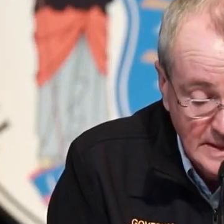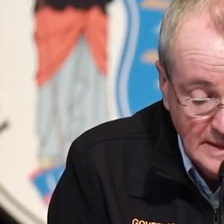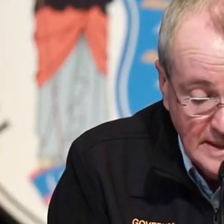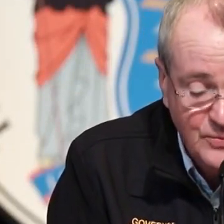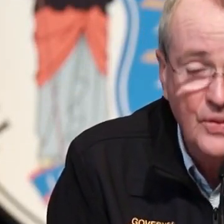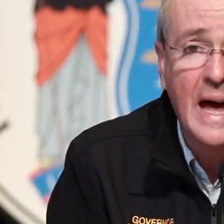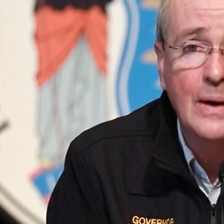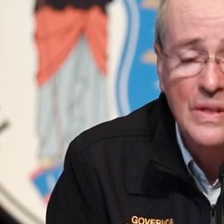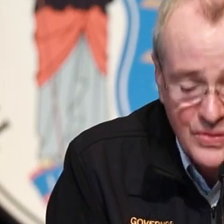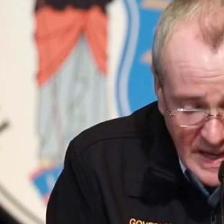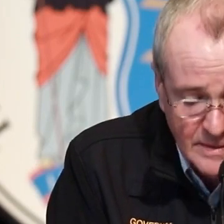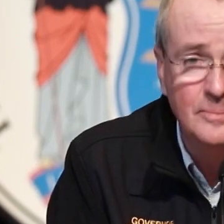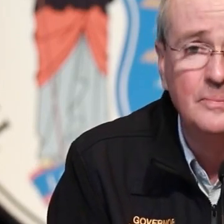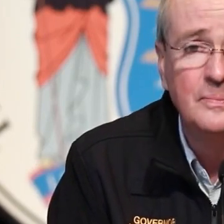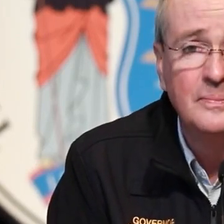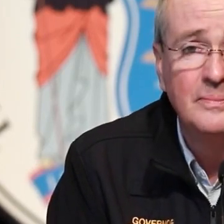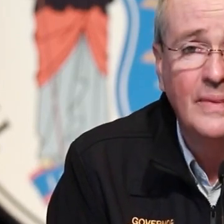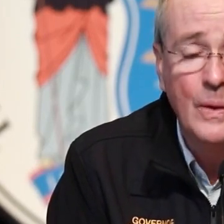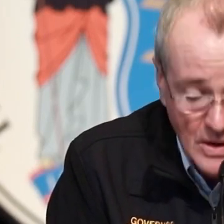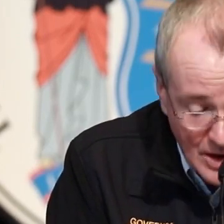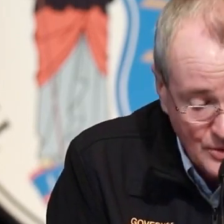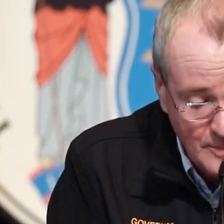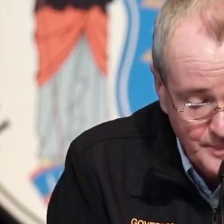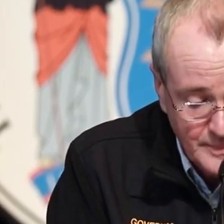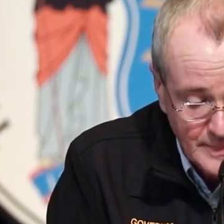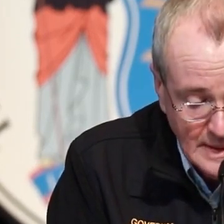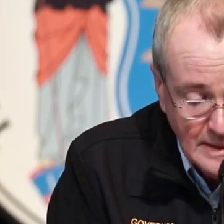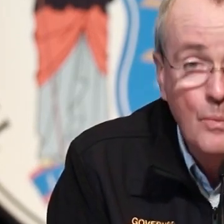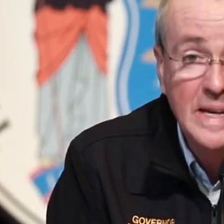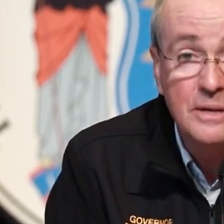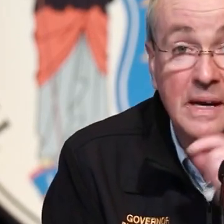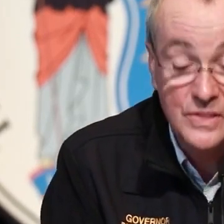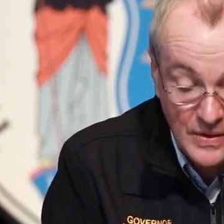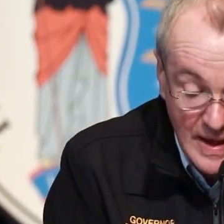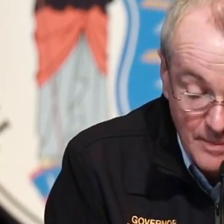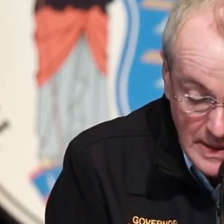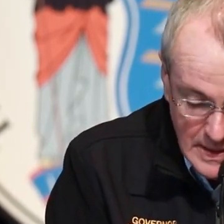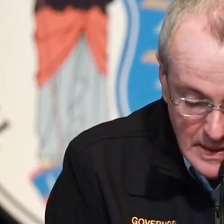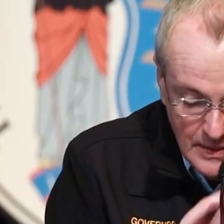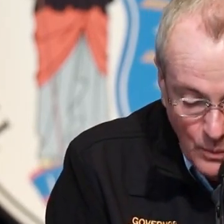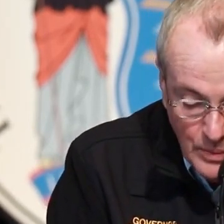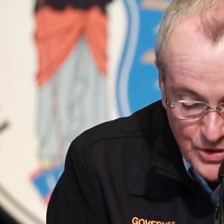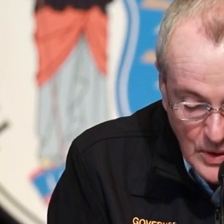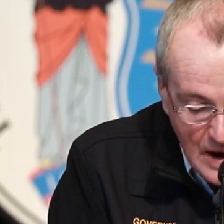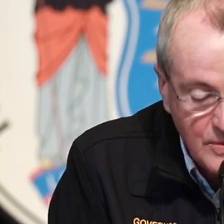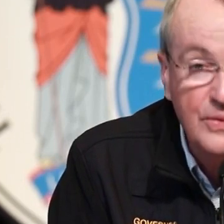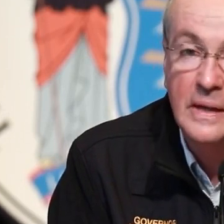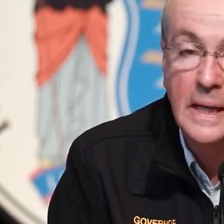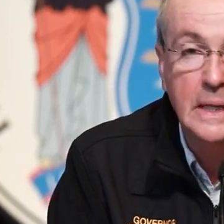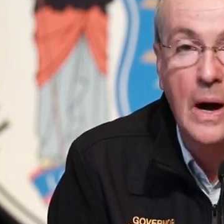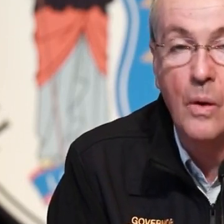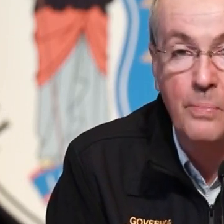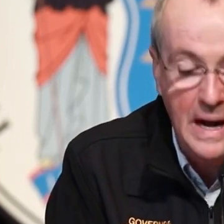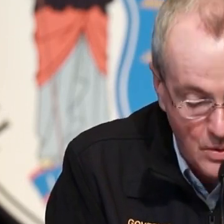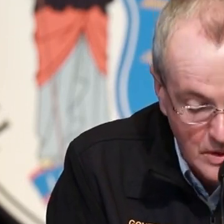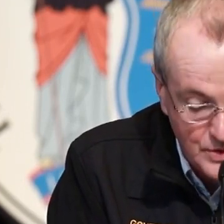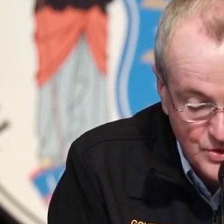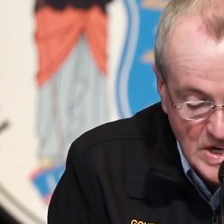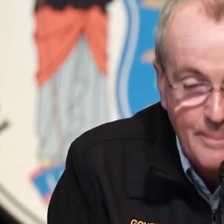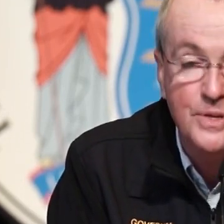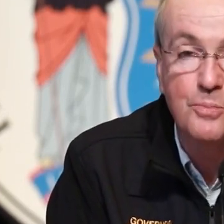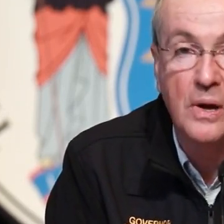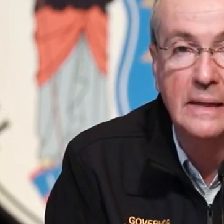small. And for that, we thank them and we honor them. And we commit to them that we will do everything in our